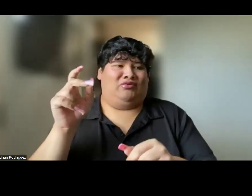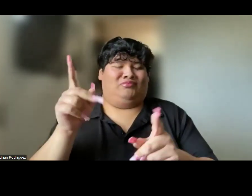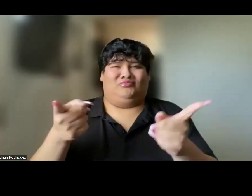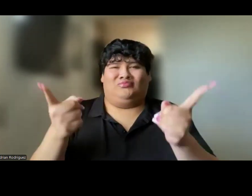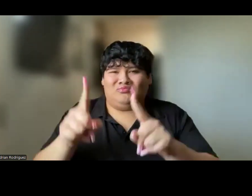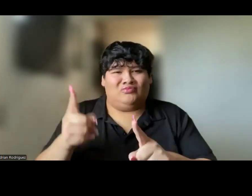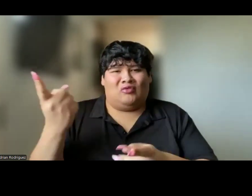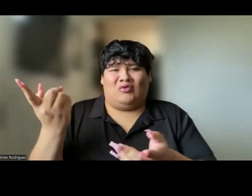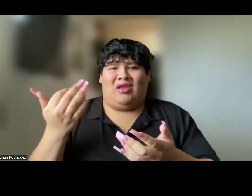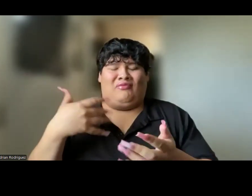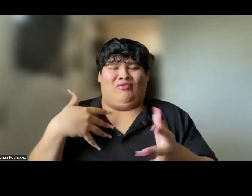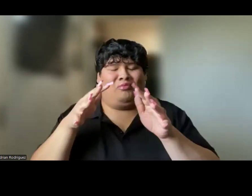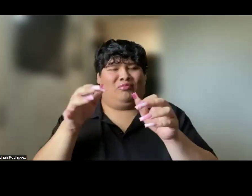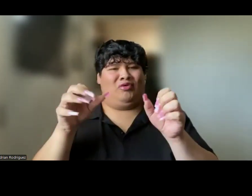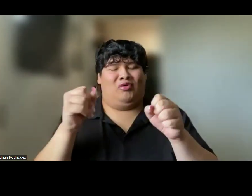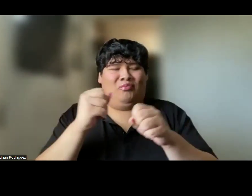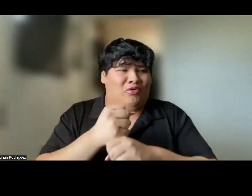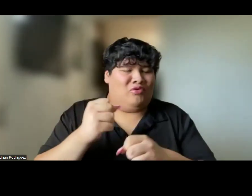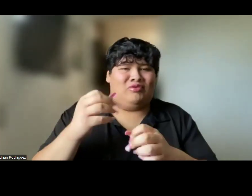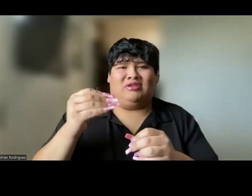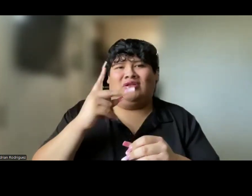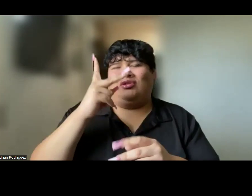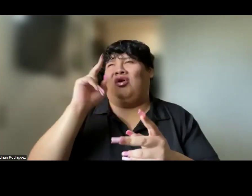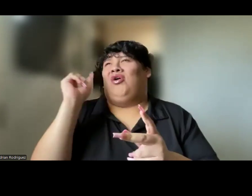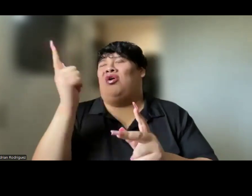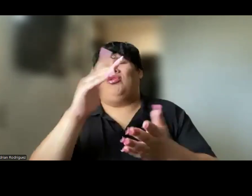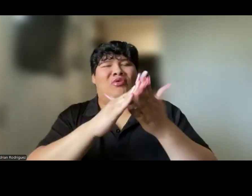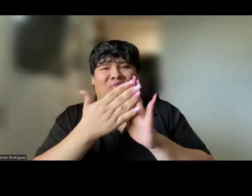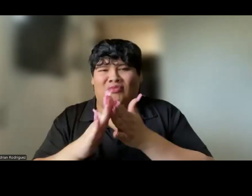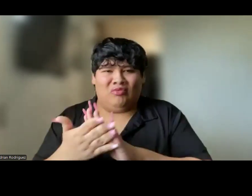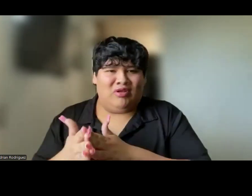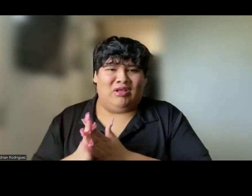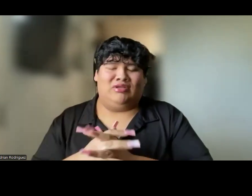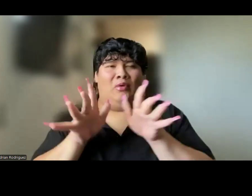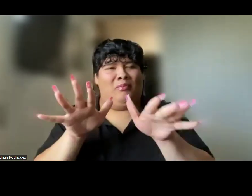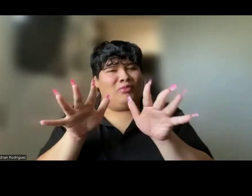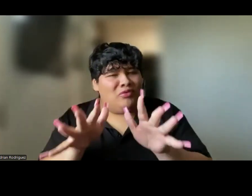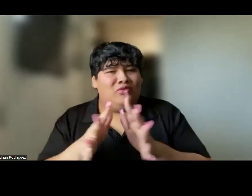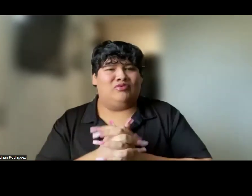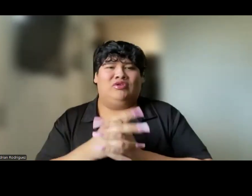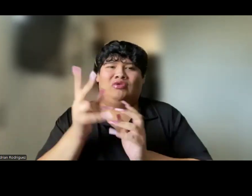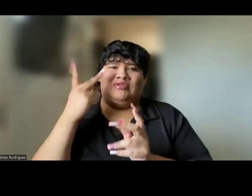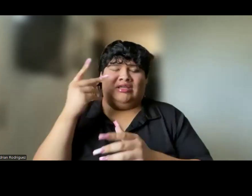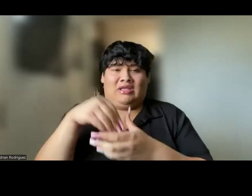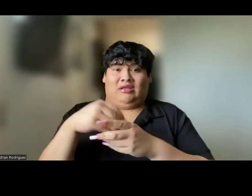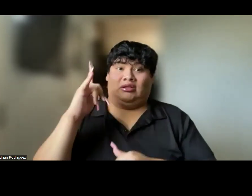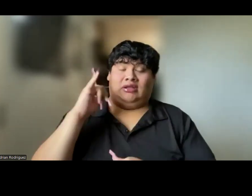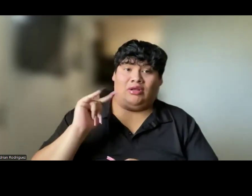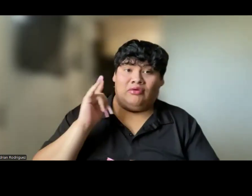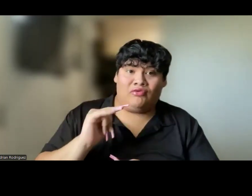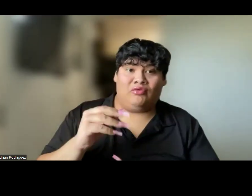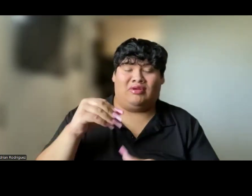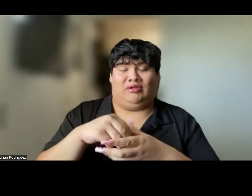fraud, waste, and abuse has morphed into attacks on entire communities. And we've seen that in California just in the last